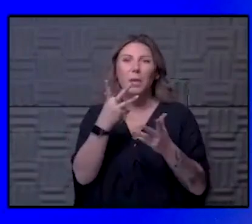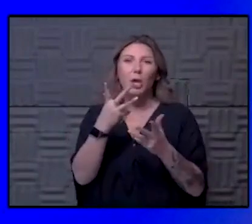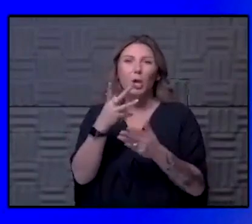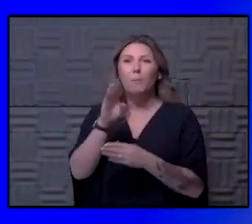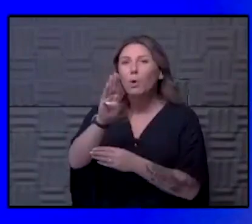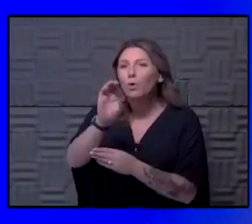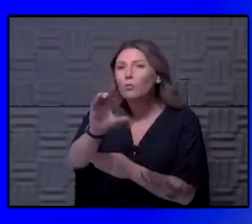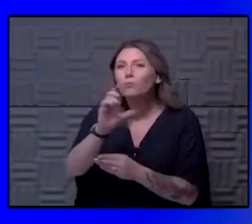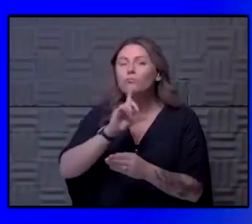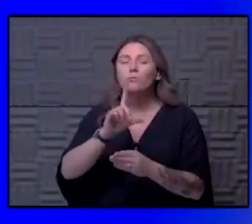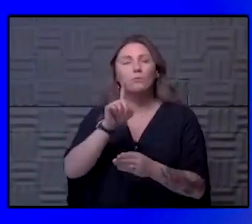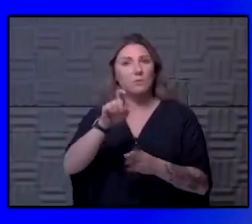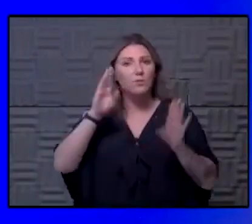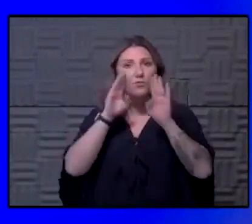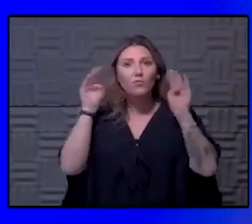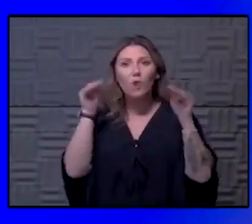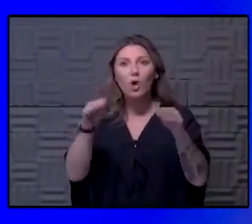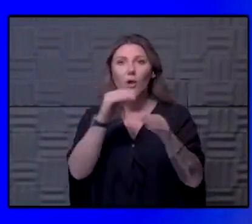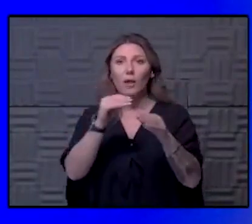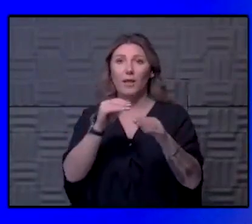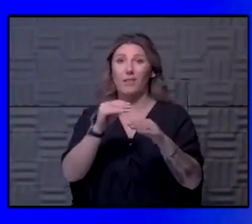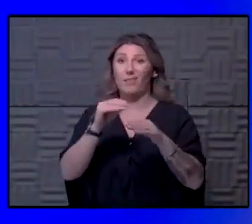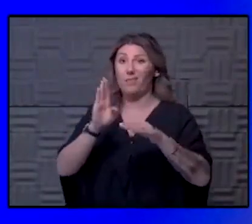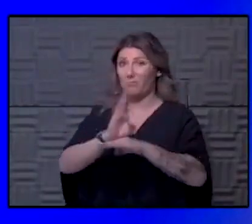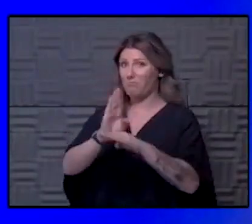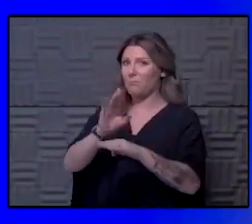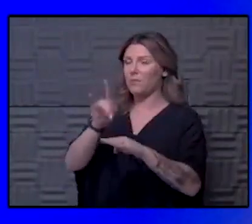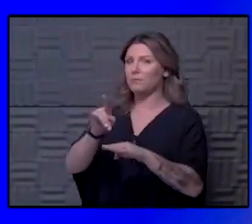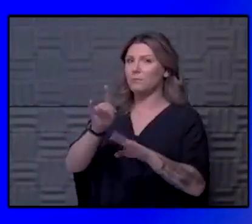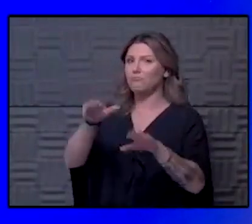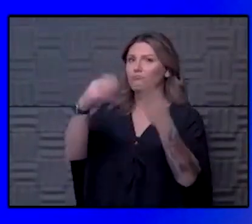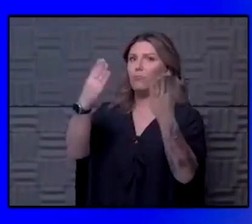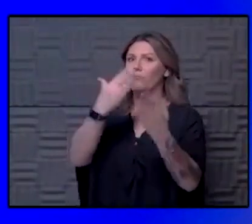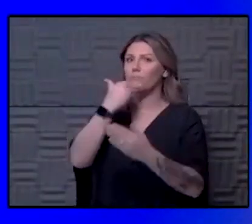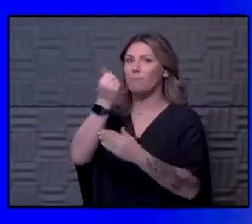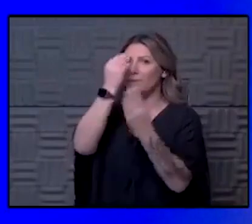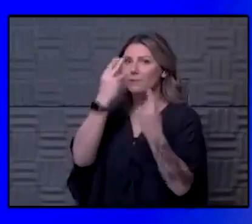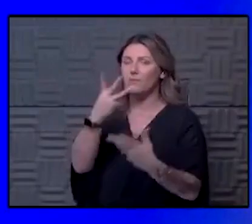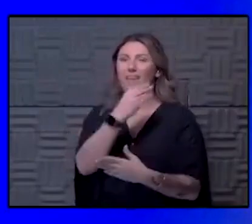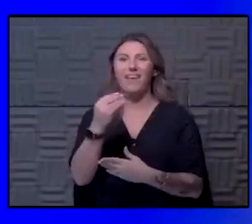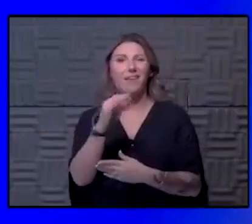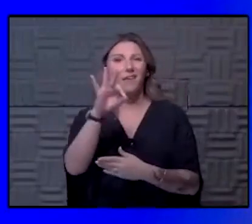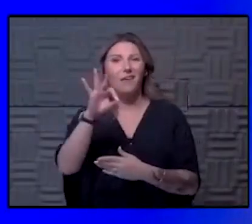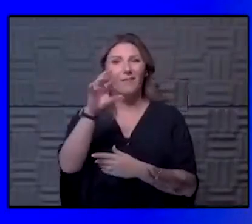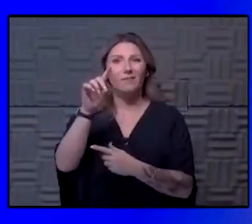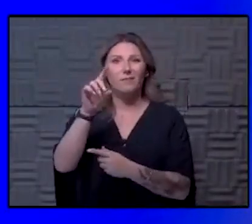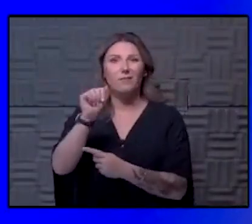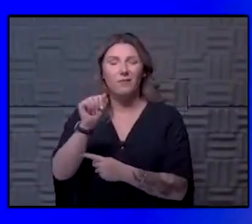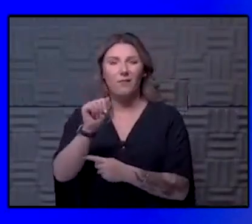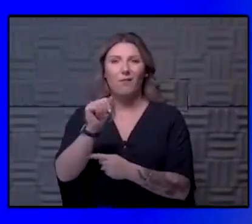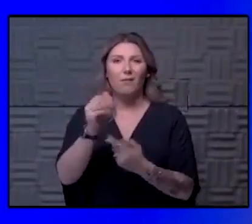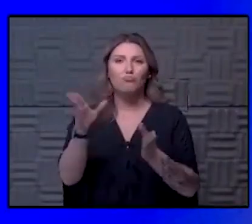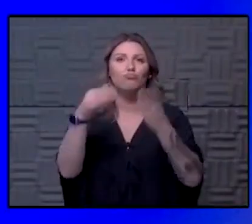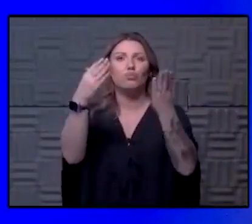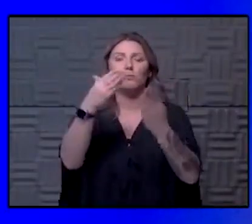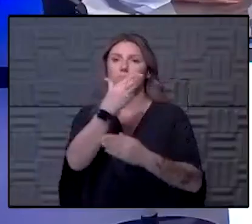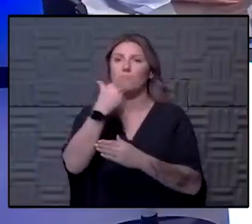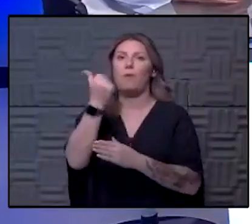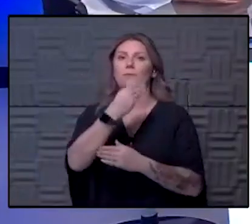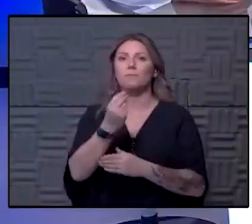can, and the company can present the best data, and the FDA can present the best data to us so that everybody understands the